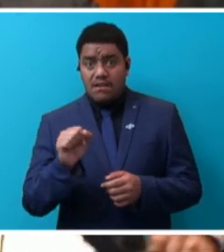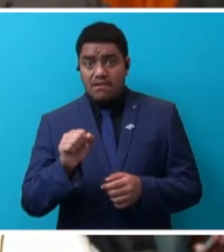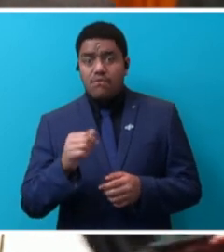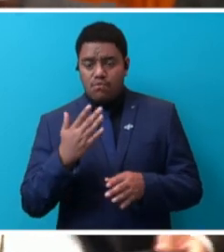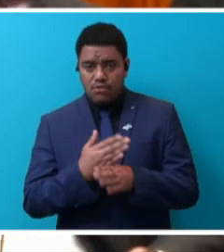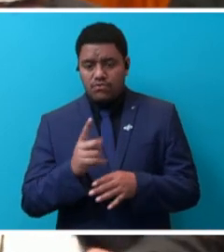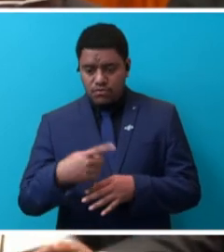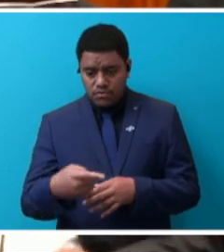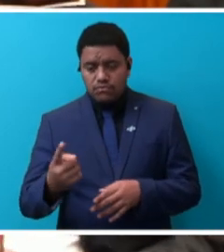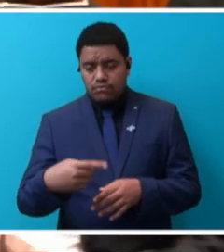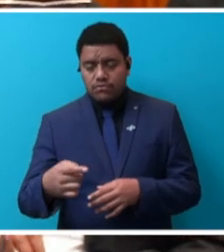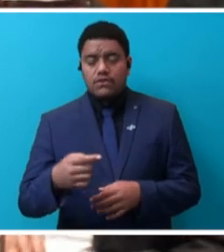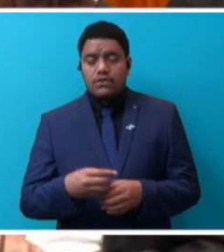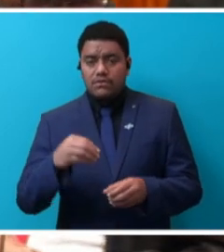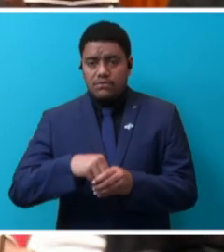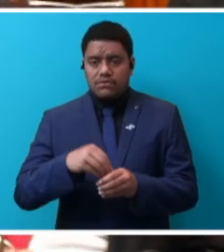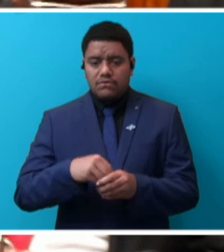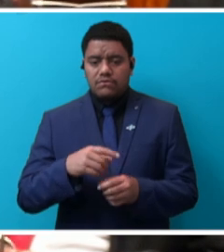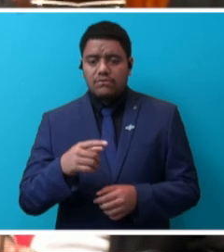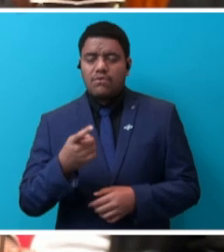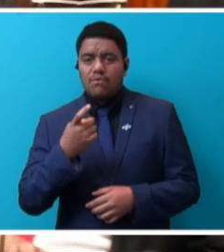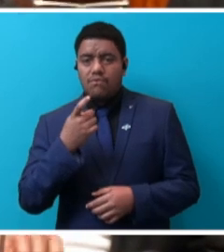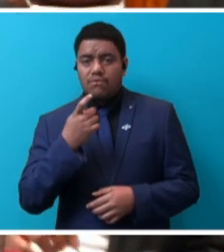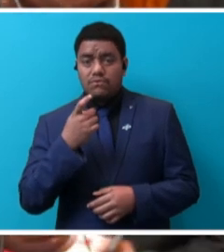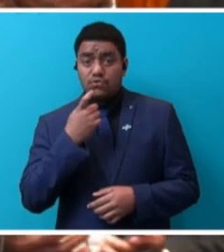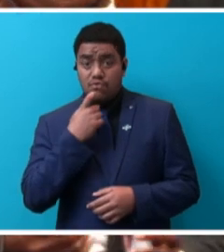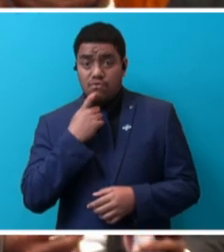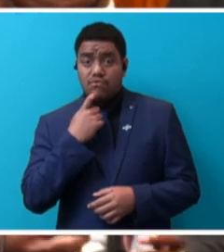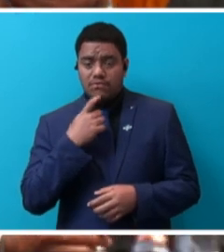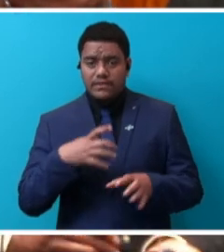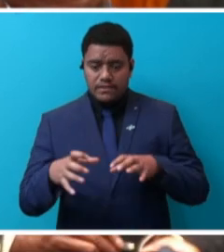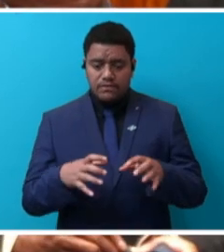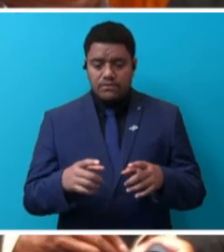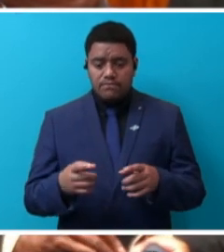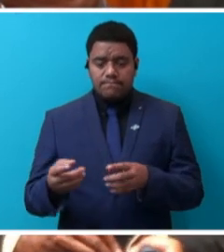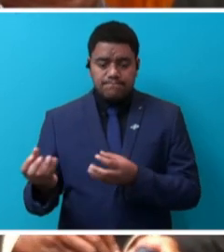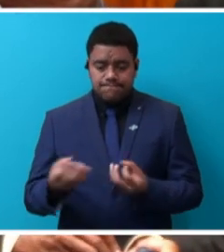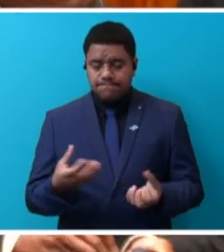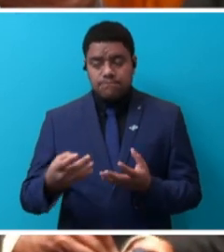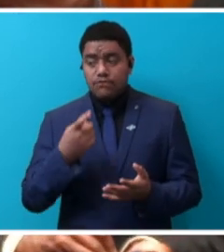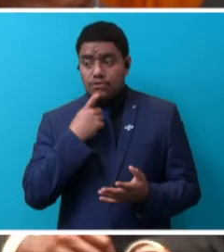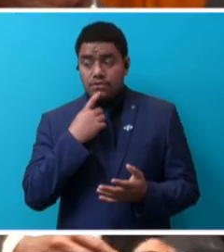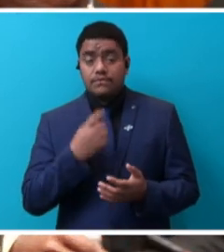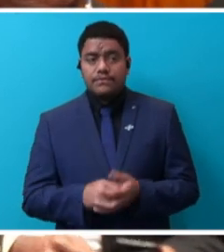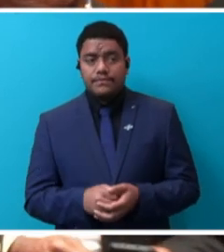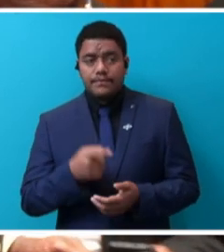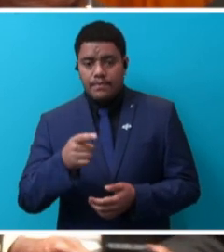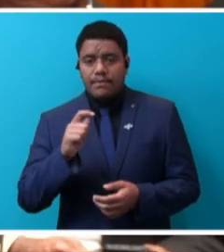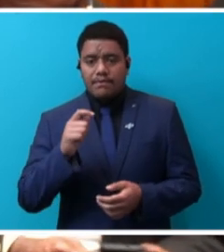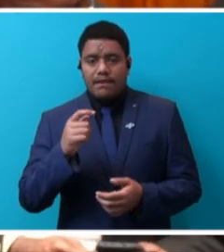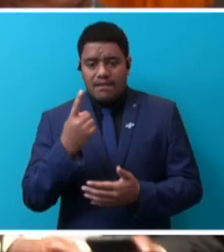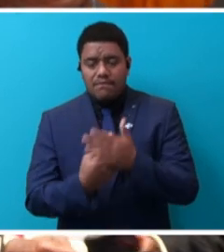works, including soapstone extraction activities in the Delaidogo area. These operations have caused sections